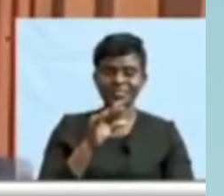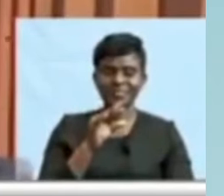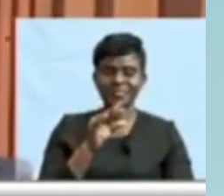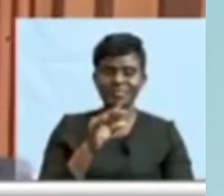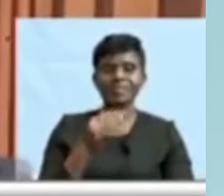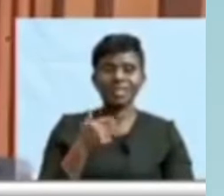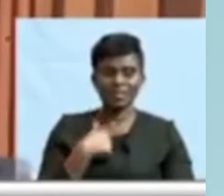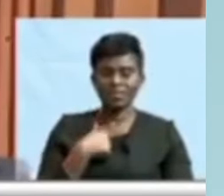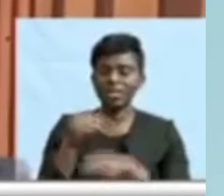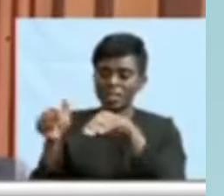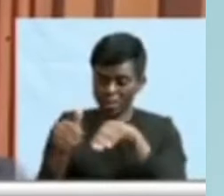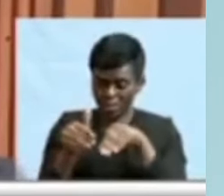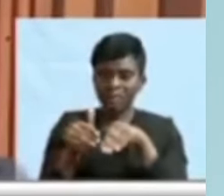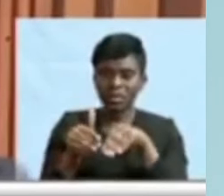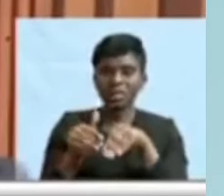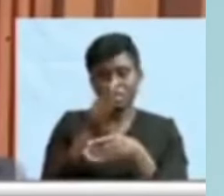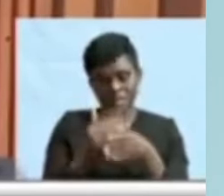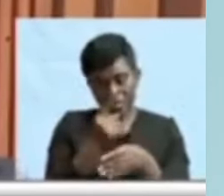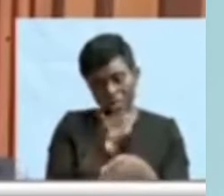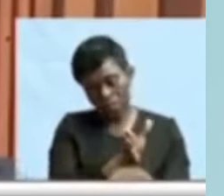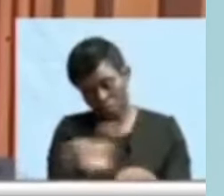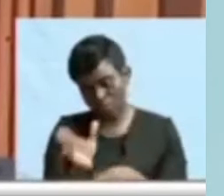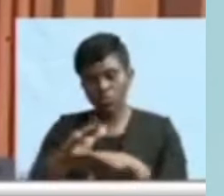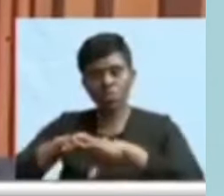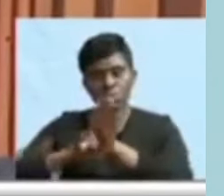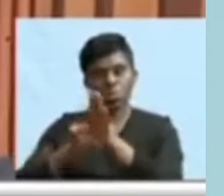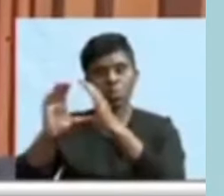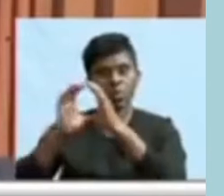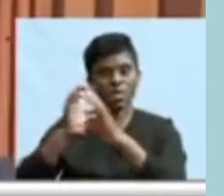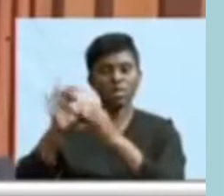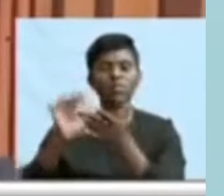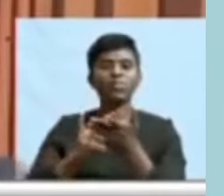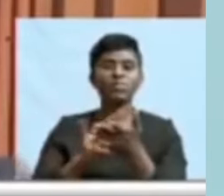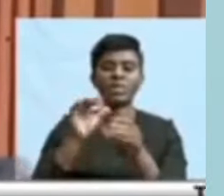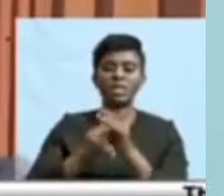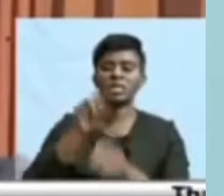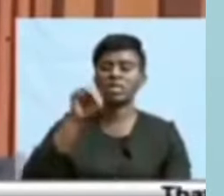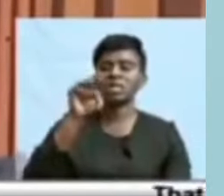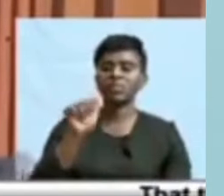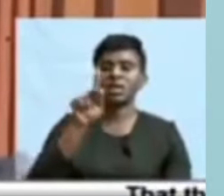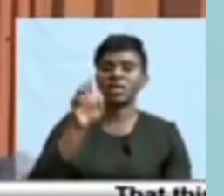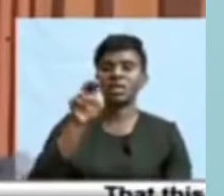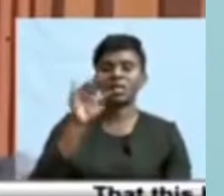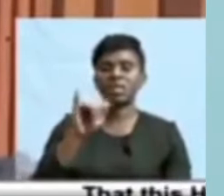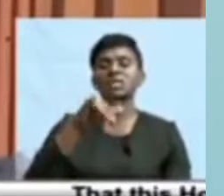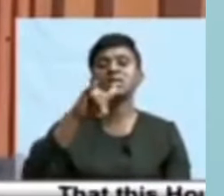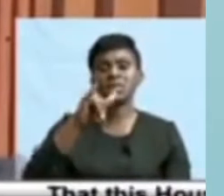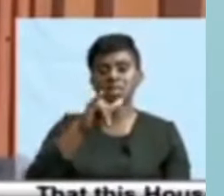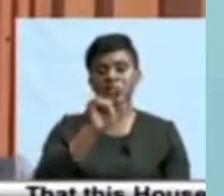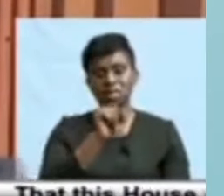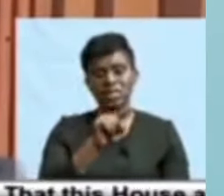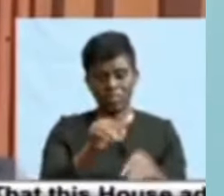I withdraw that someone diverted containers of medicine in McKinney. Yes, that